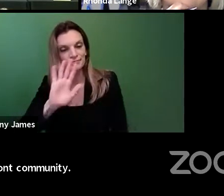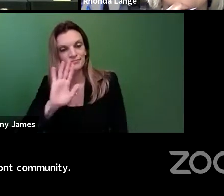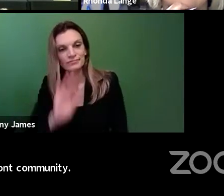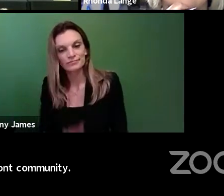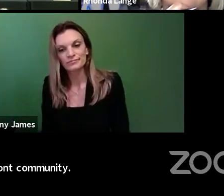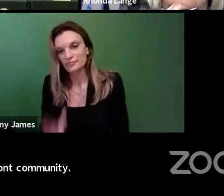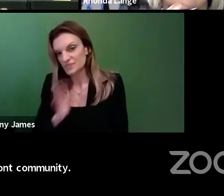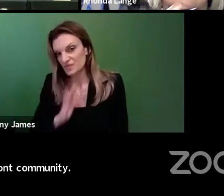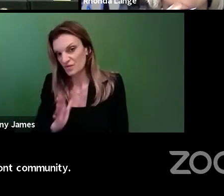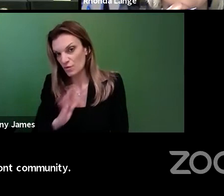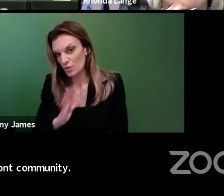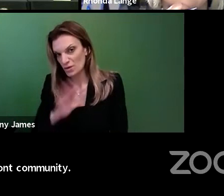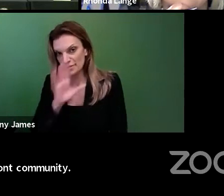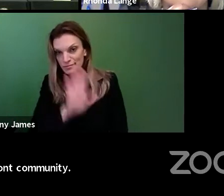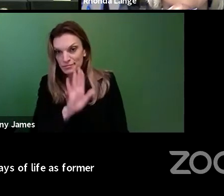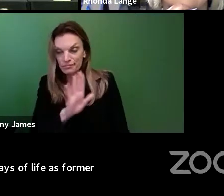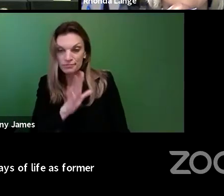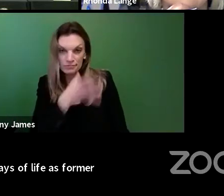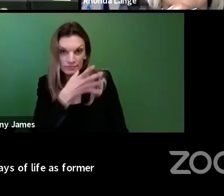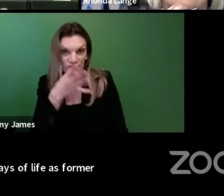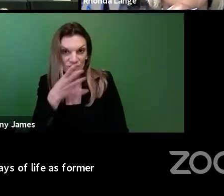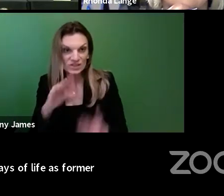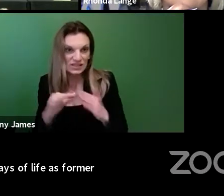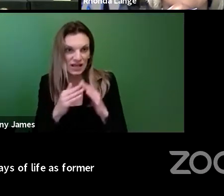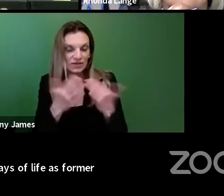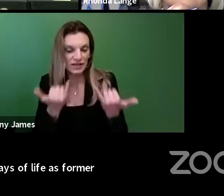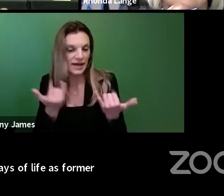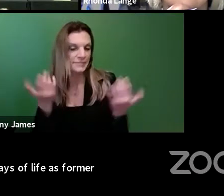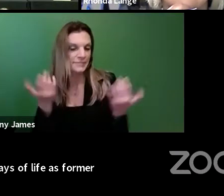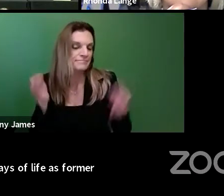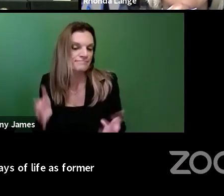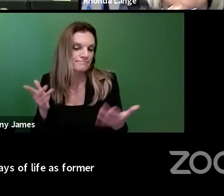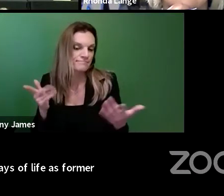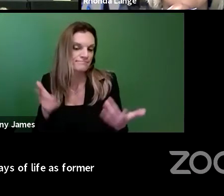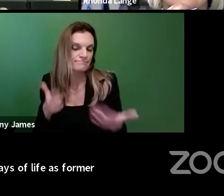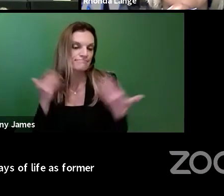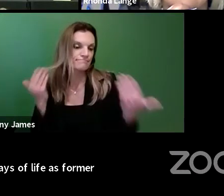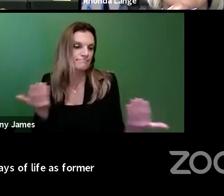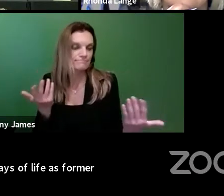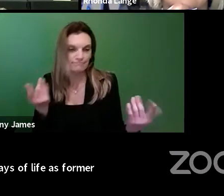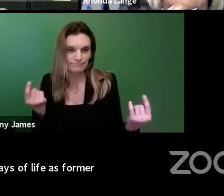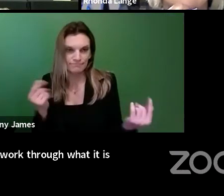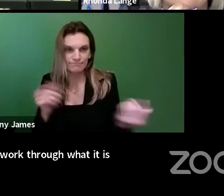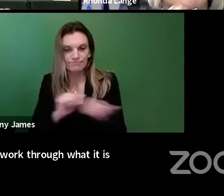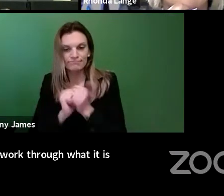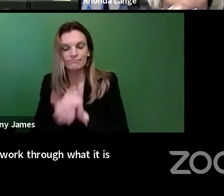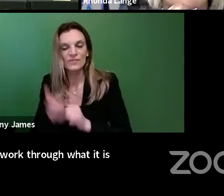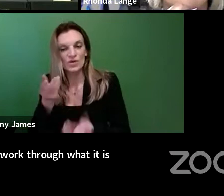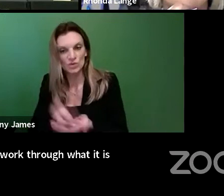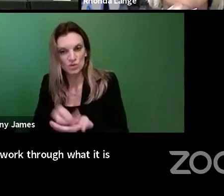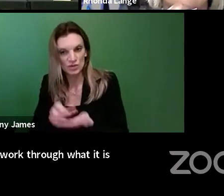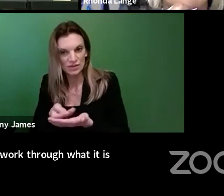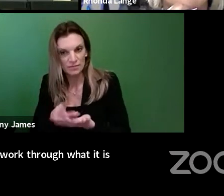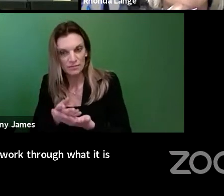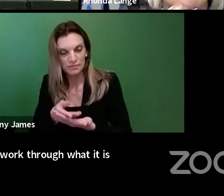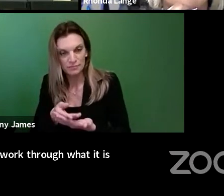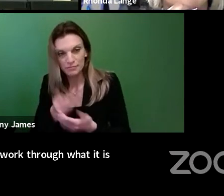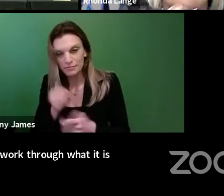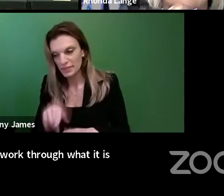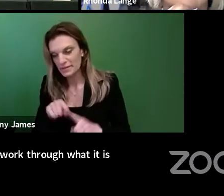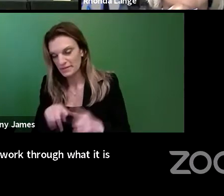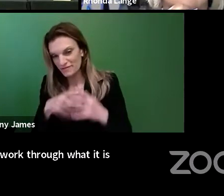industrial towns are now trying to work through what it is like to become a tourism-based economy as the factories have all